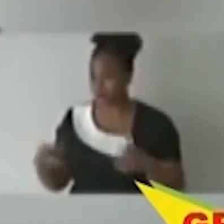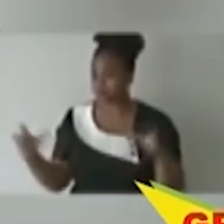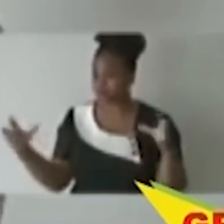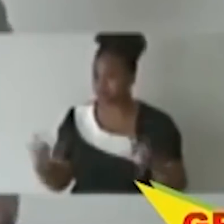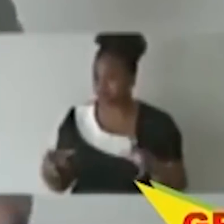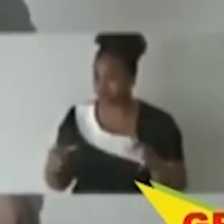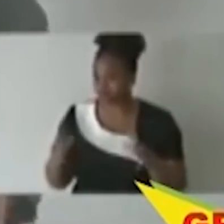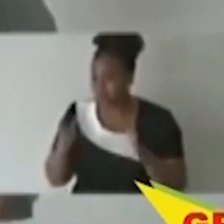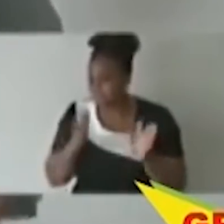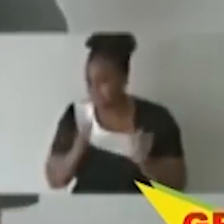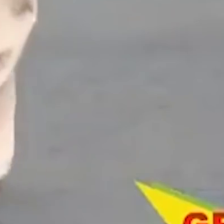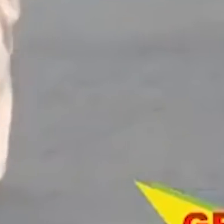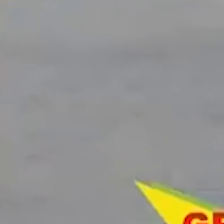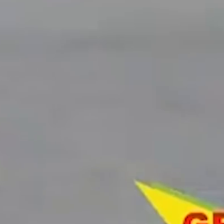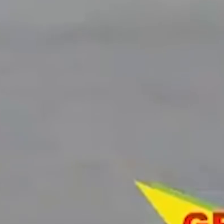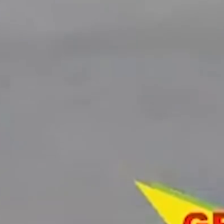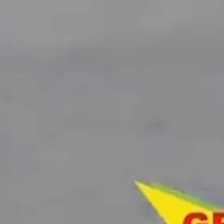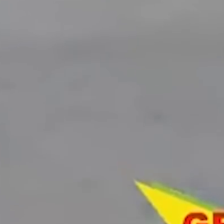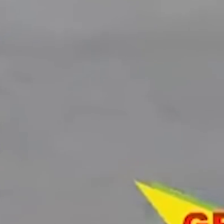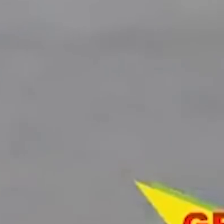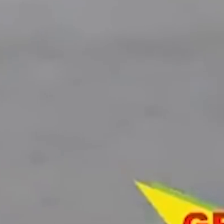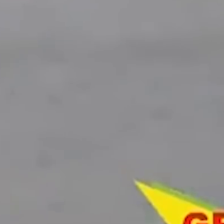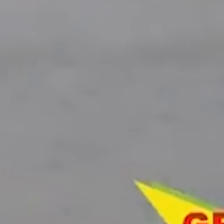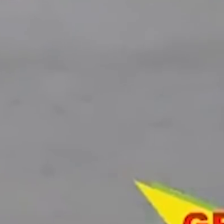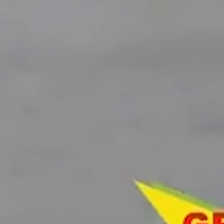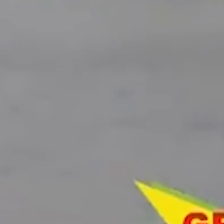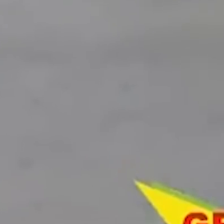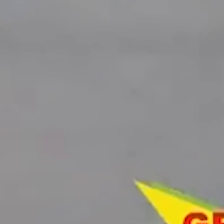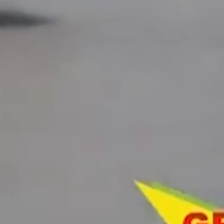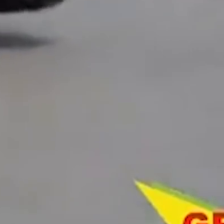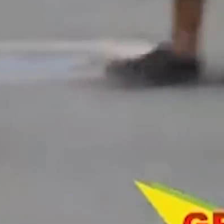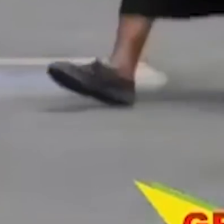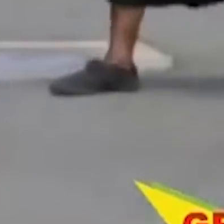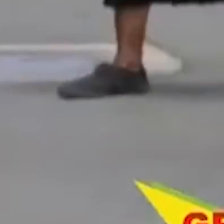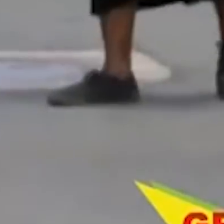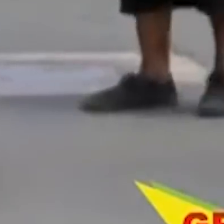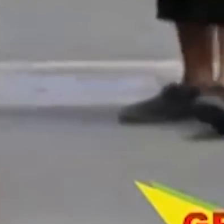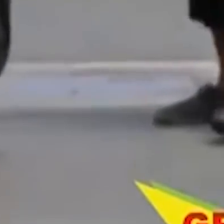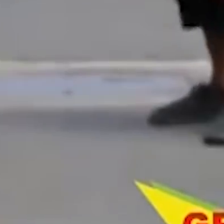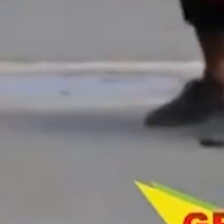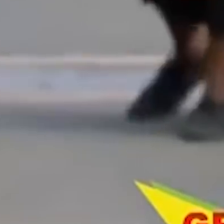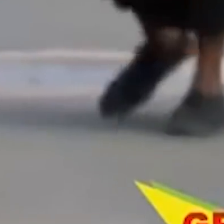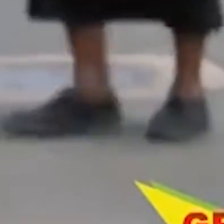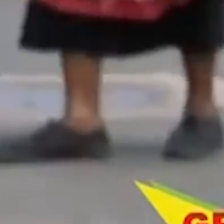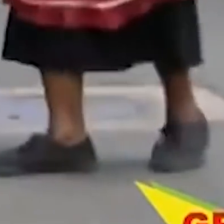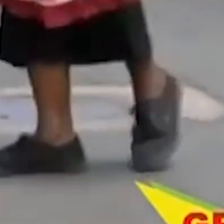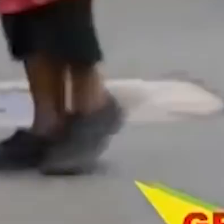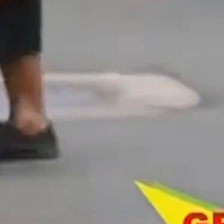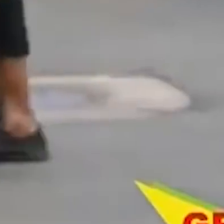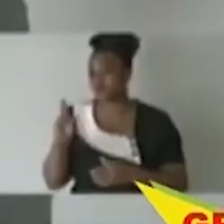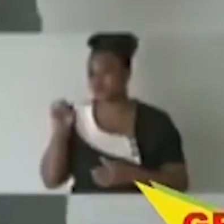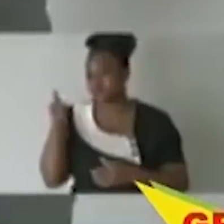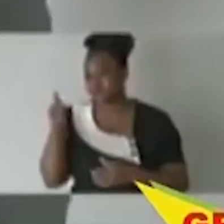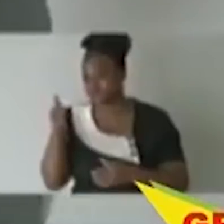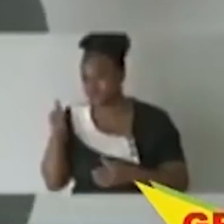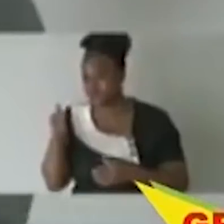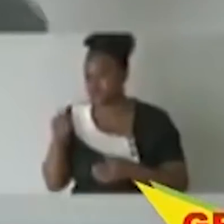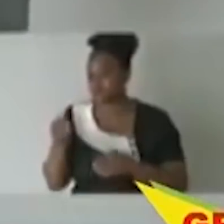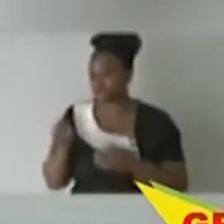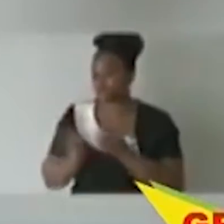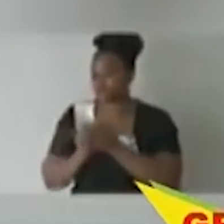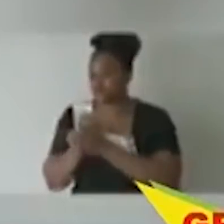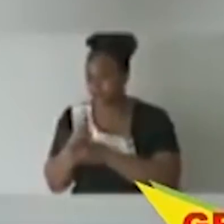Clair notes that the Sustainable Development Plan purported to drive government's budget already speaks to what needs to be